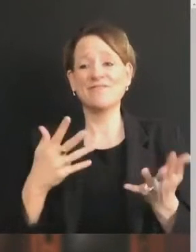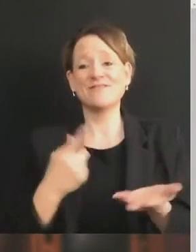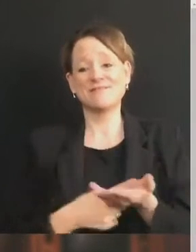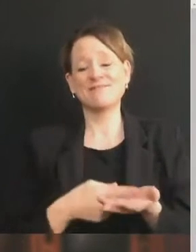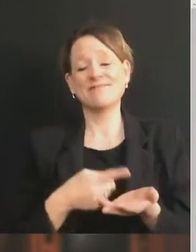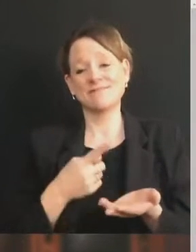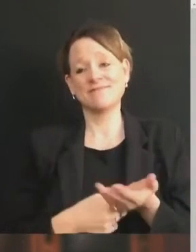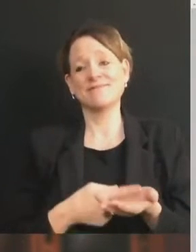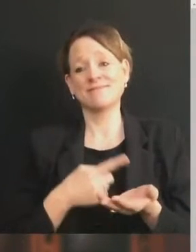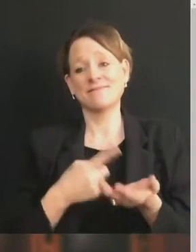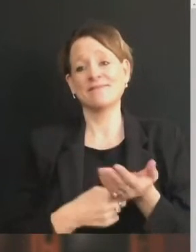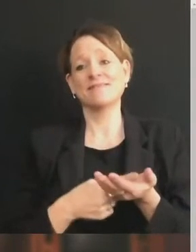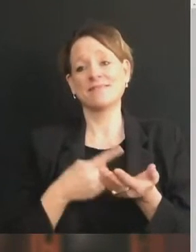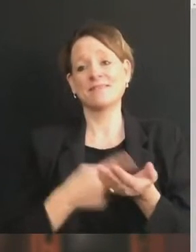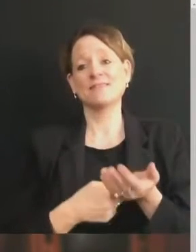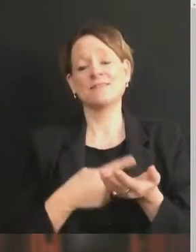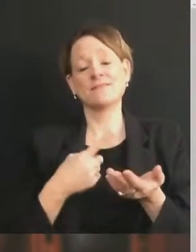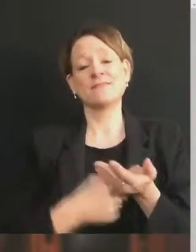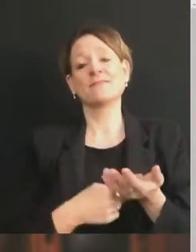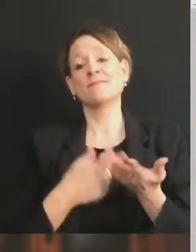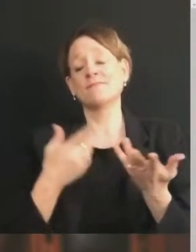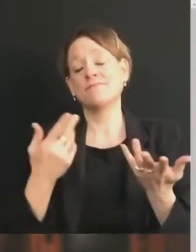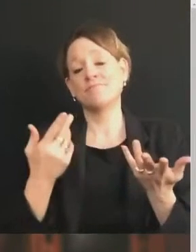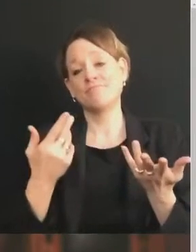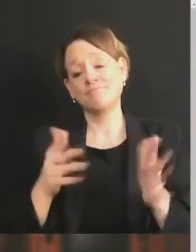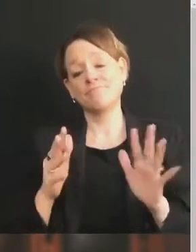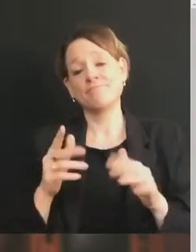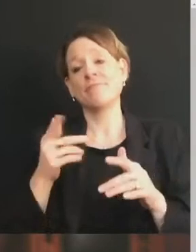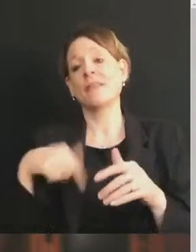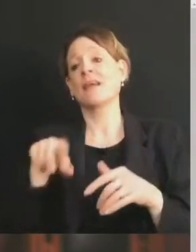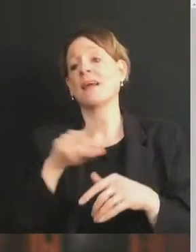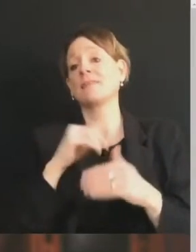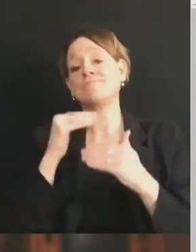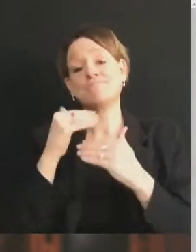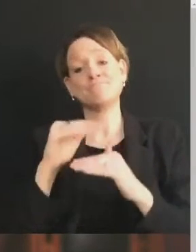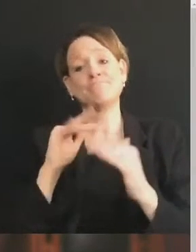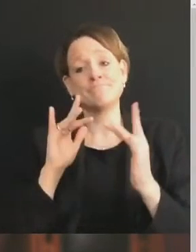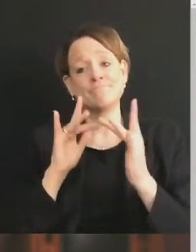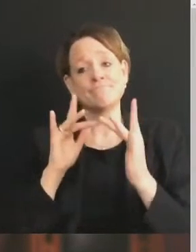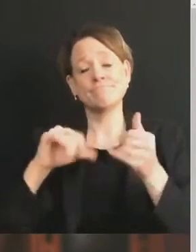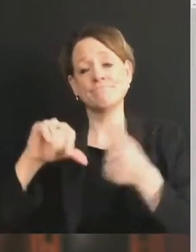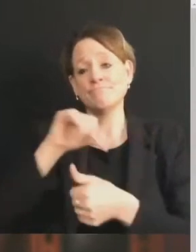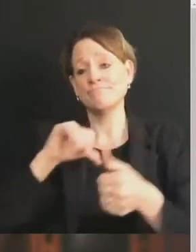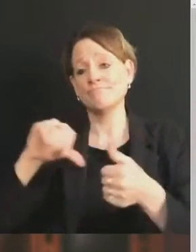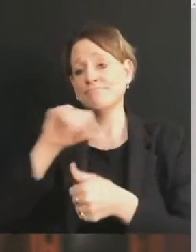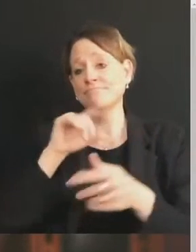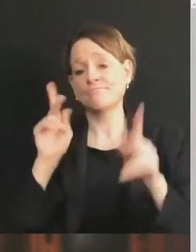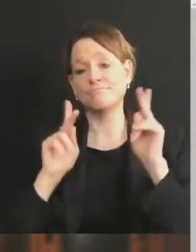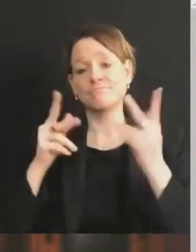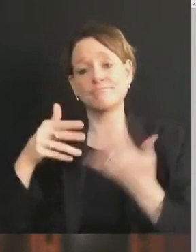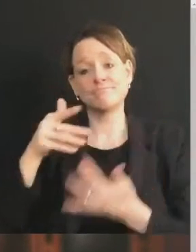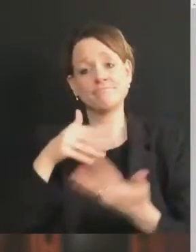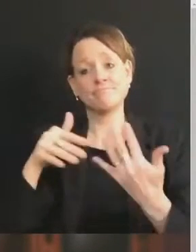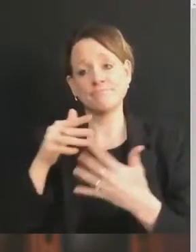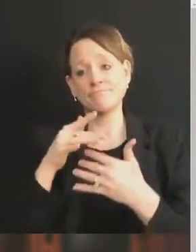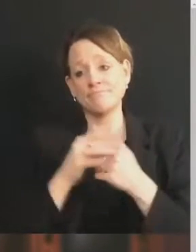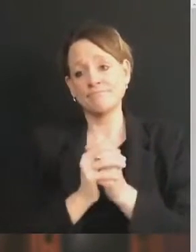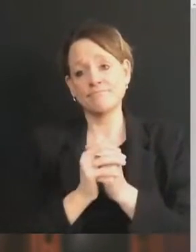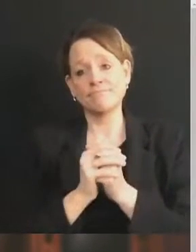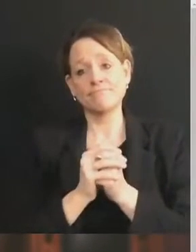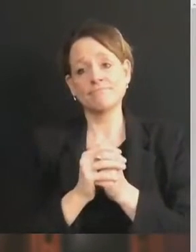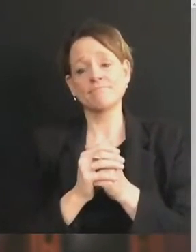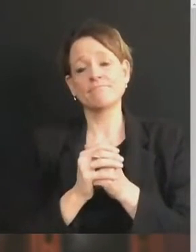with other Wisconsinites to the people that they live with. We've